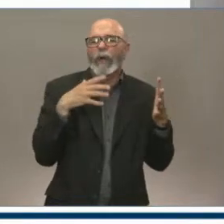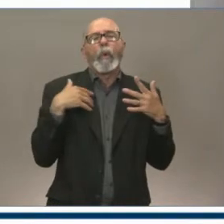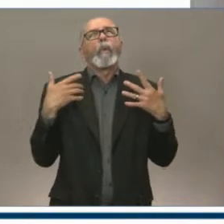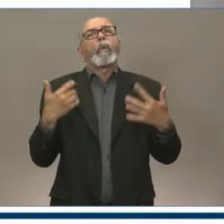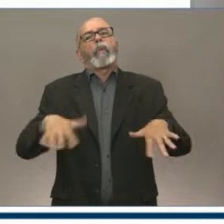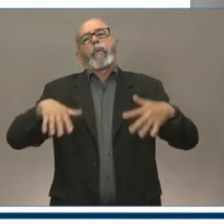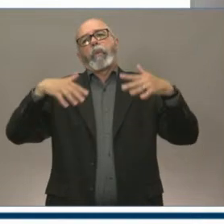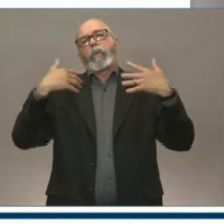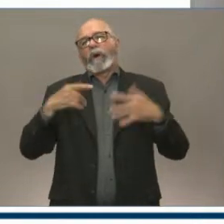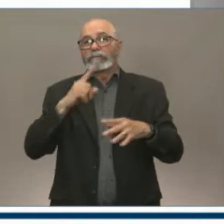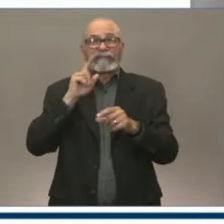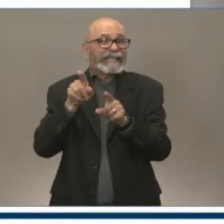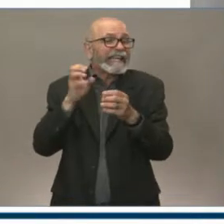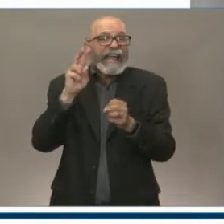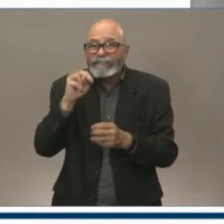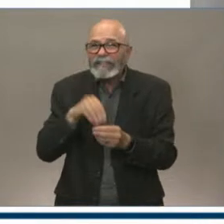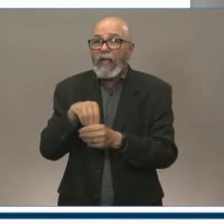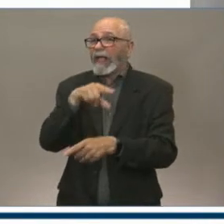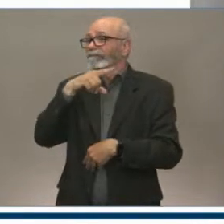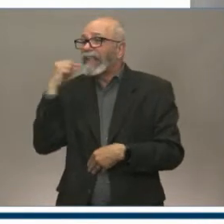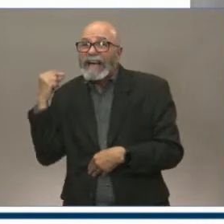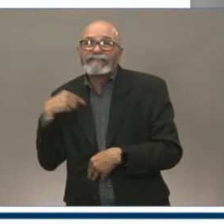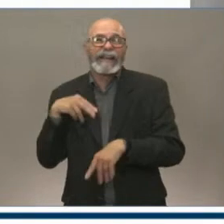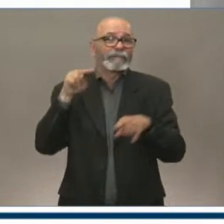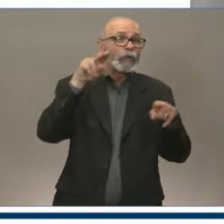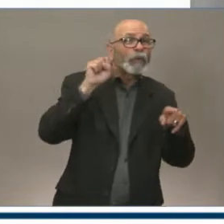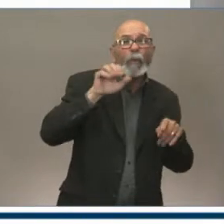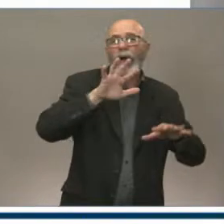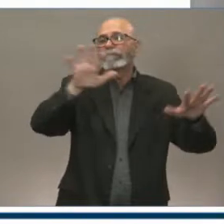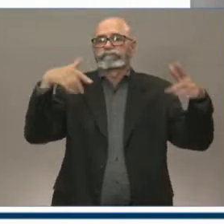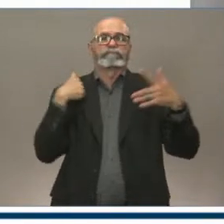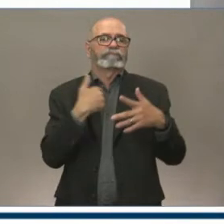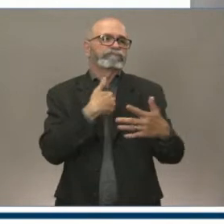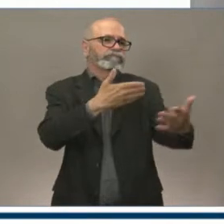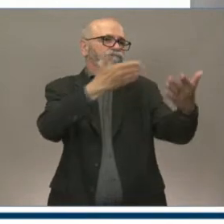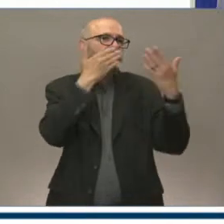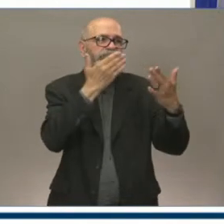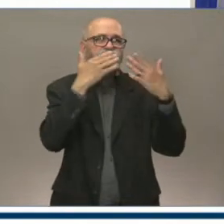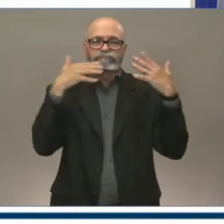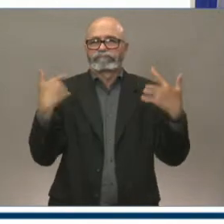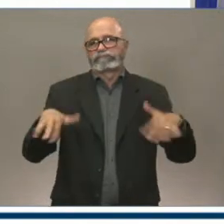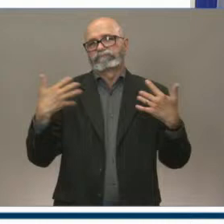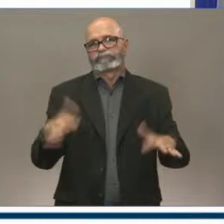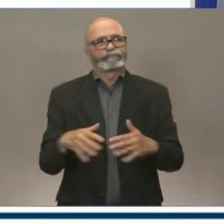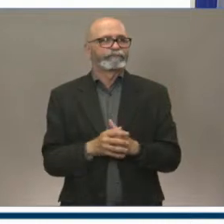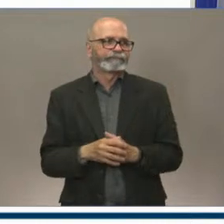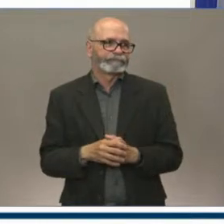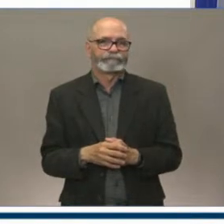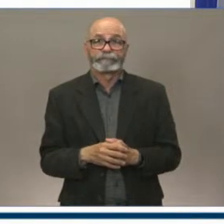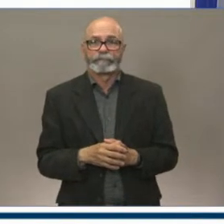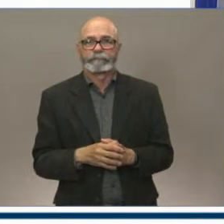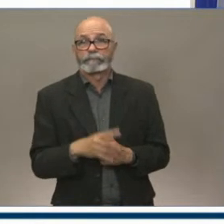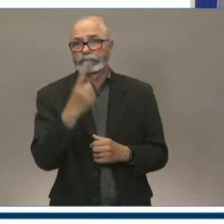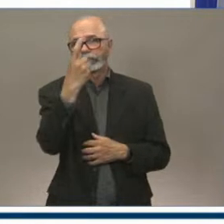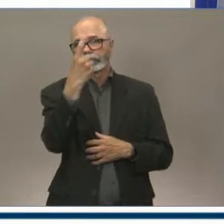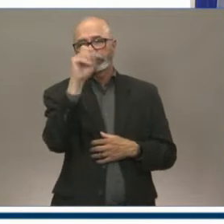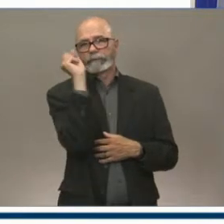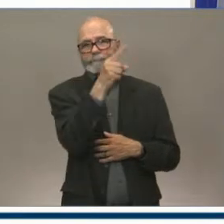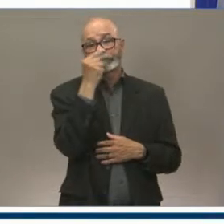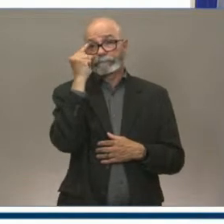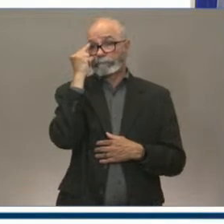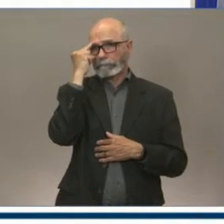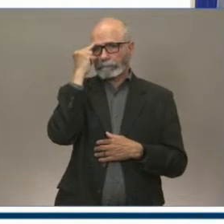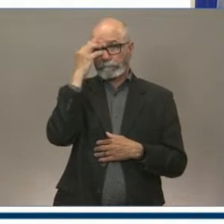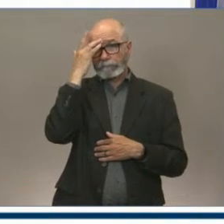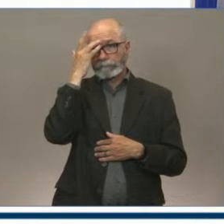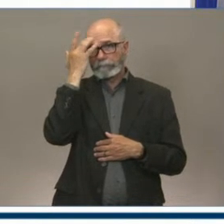again, trying to keep it contained. So I just want to thank those workers behind the scenes. We'll take one last question from Preston Mulligan